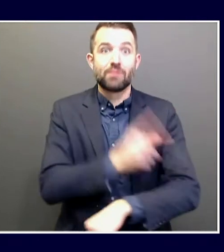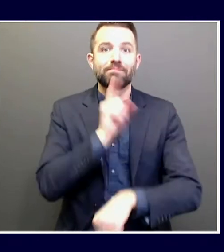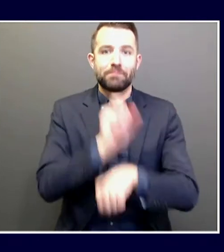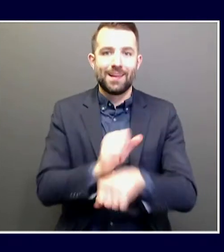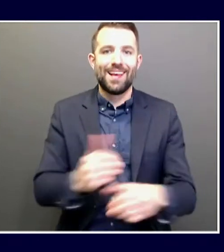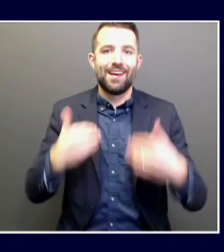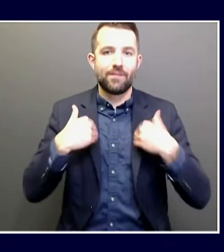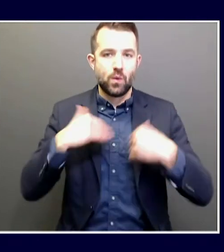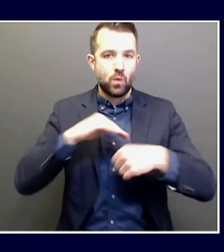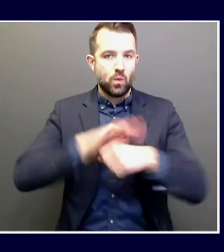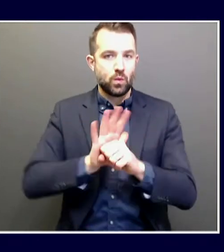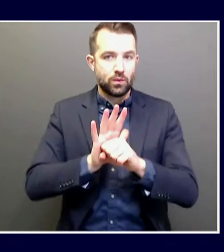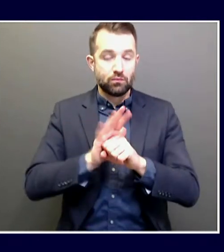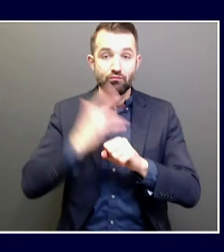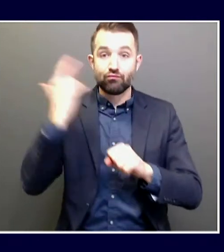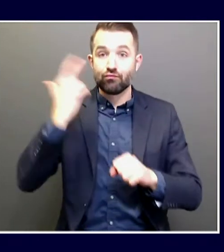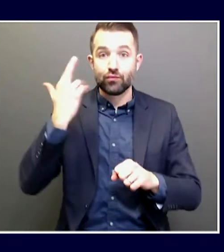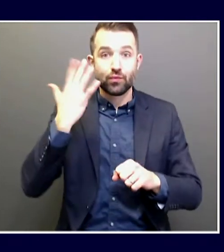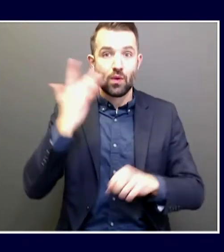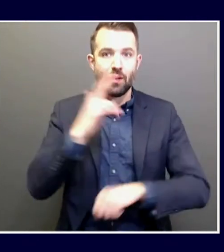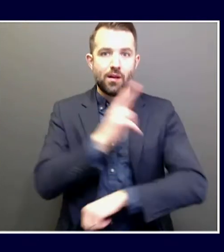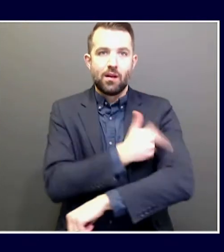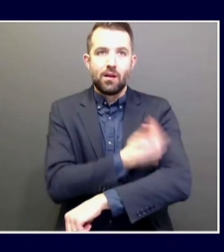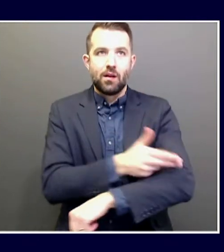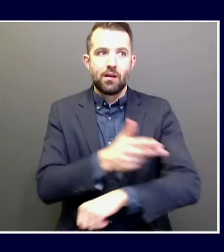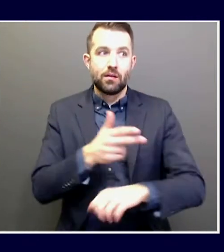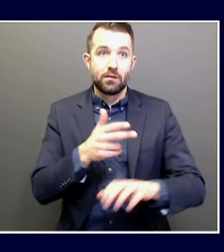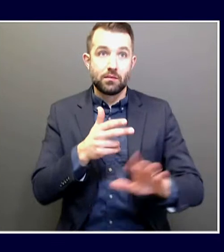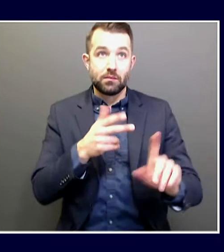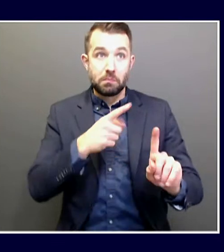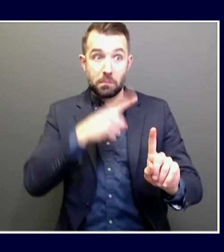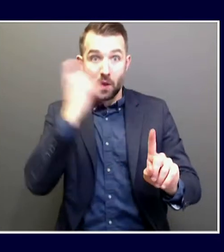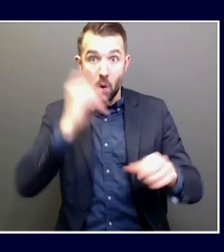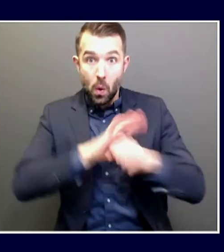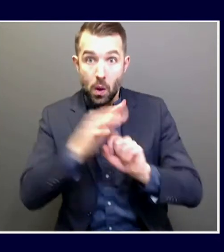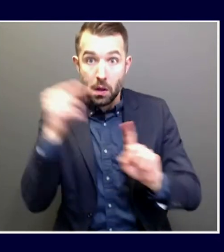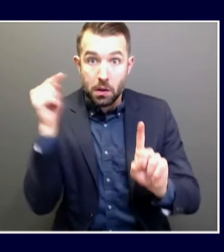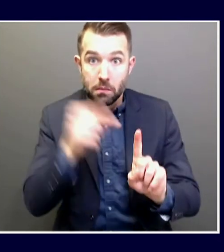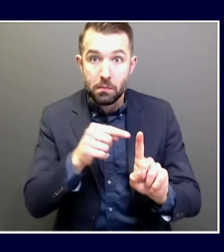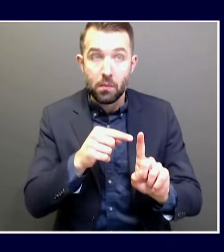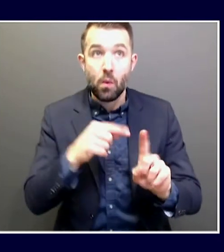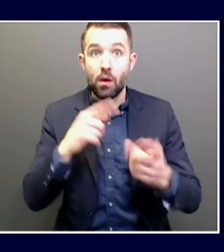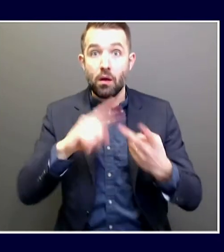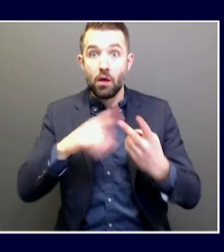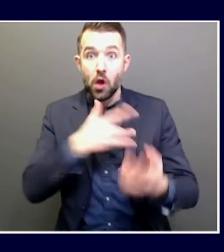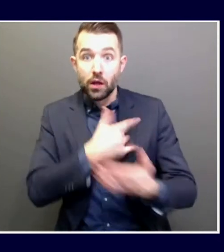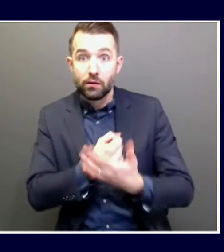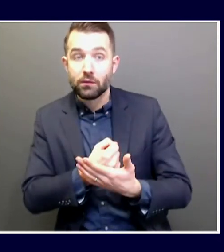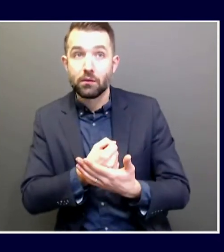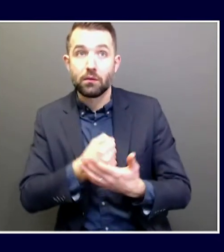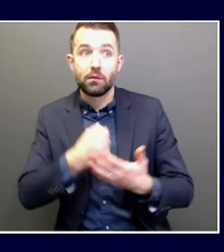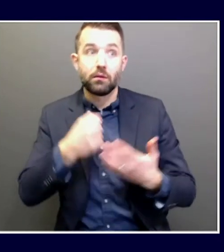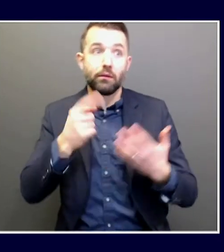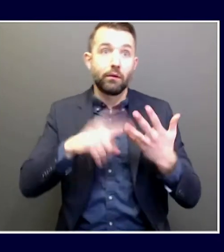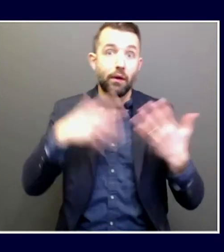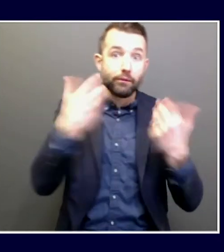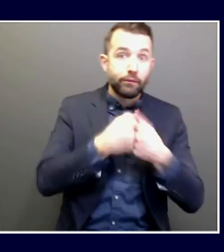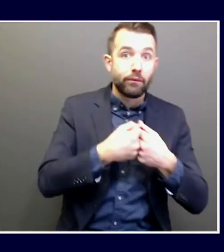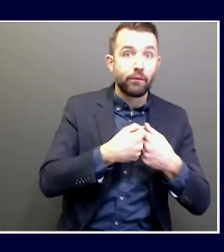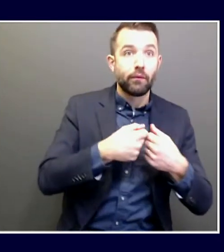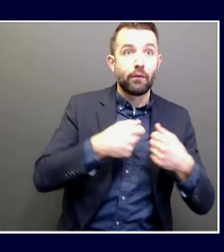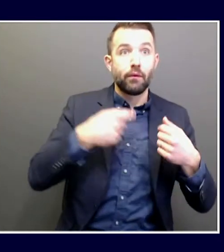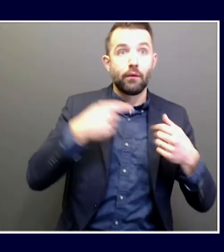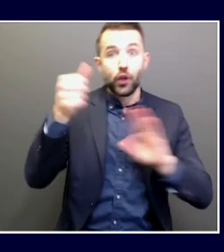COVID-19. Some individual hospitals in Maine have also put out parallel data signifying how many of